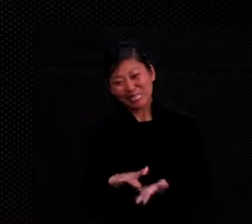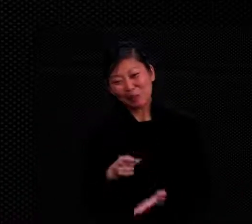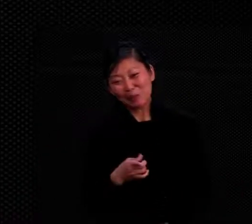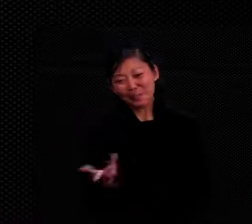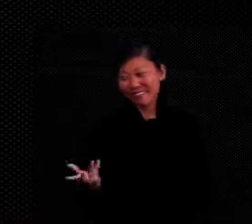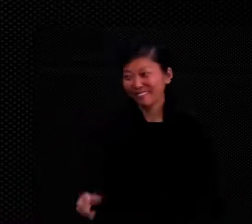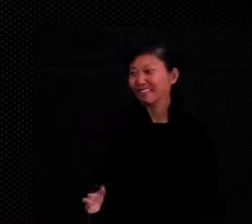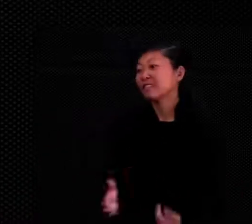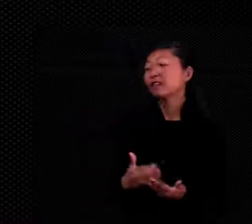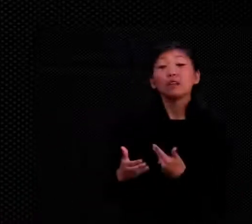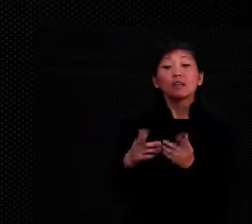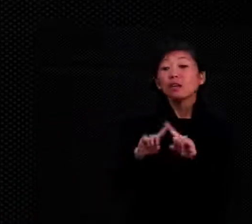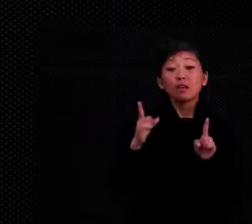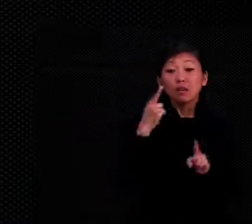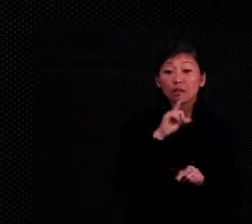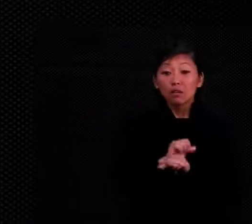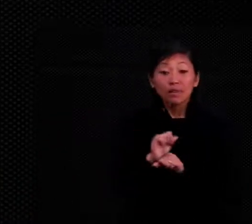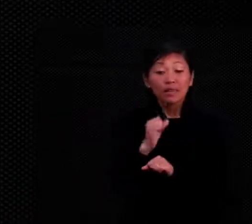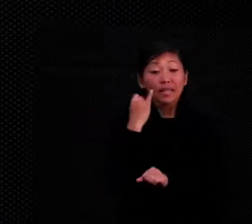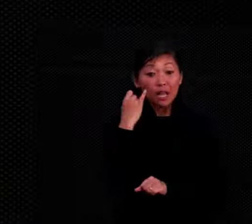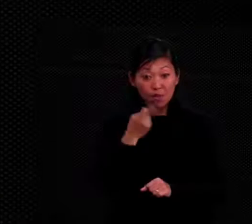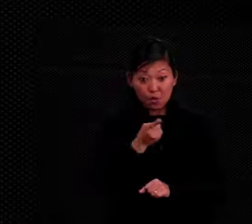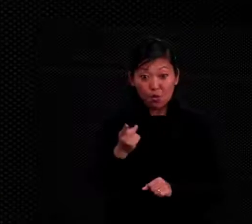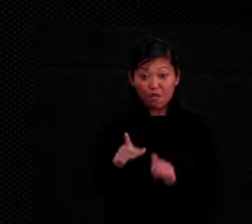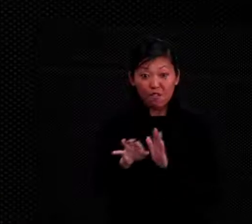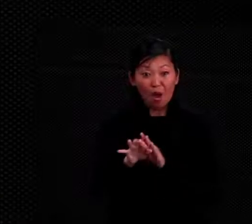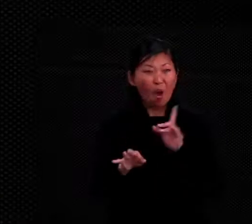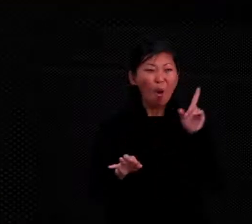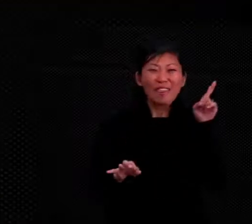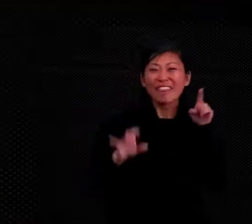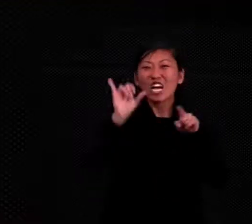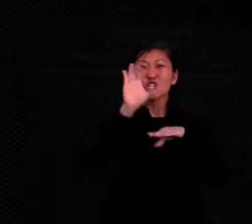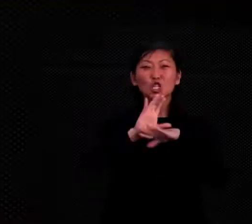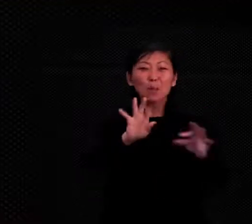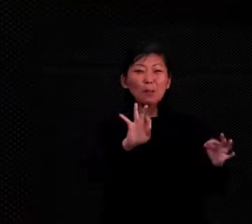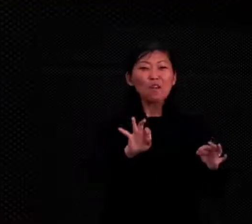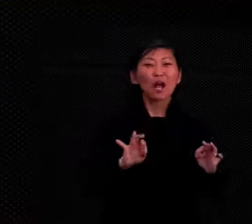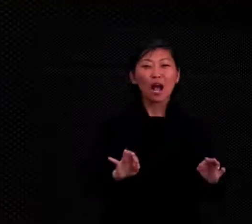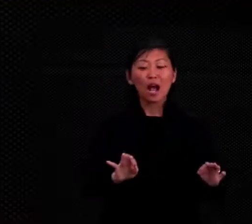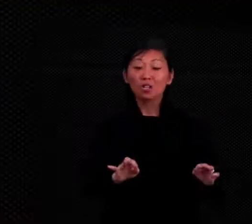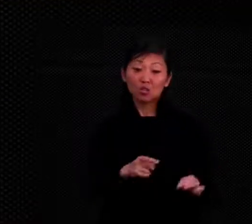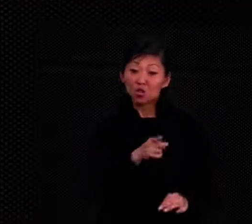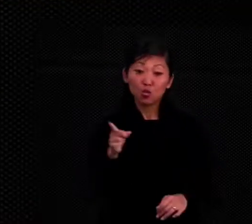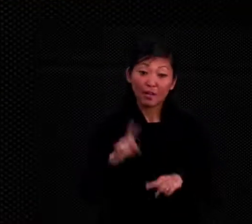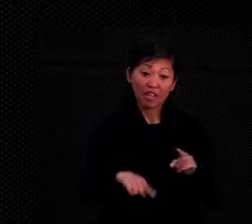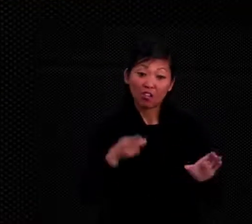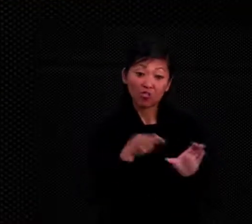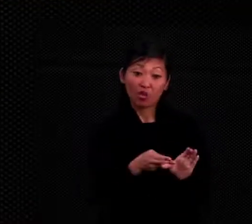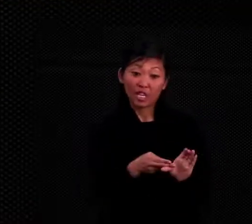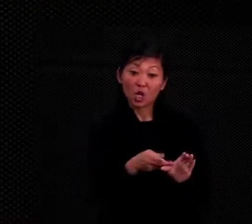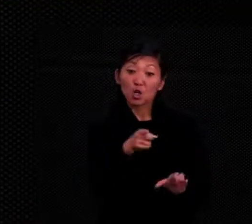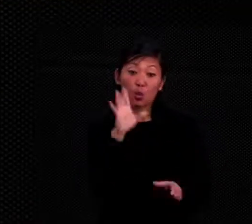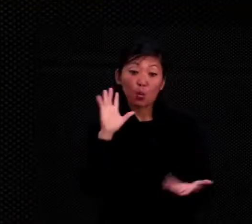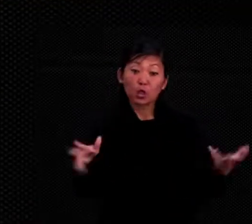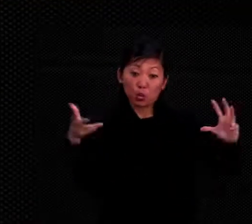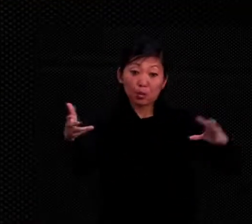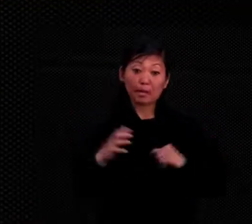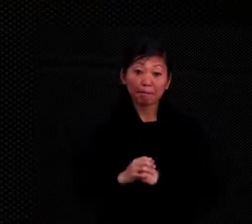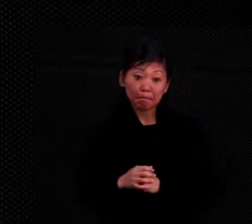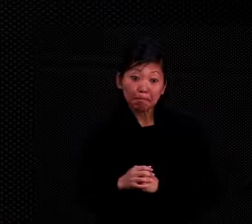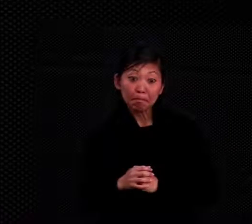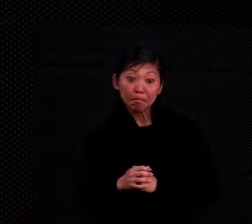In fact, if you ever find the perfect church, don't join it. You'll screw it up. I mean